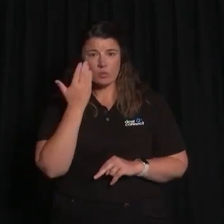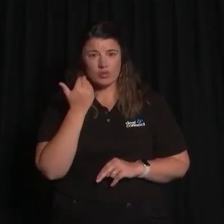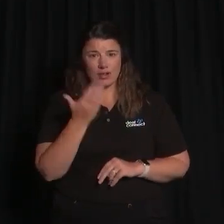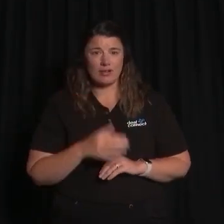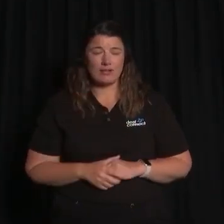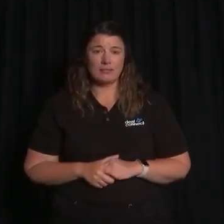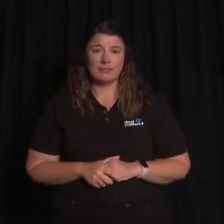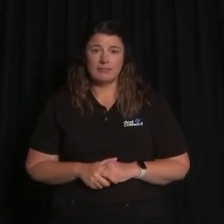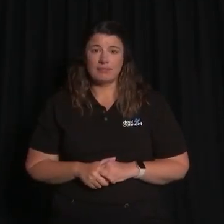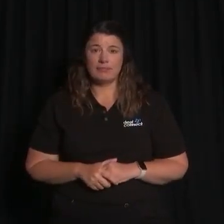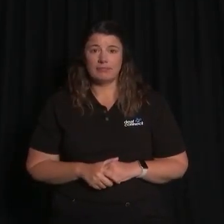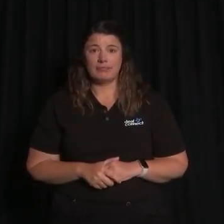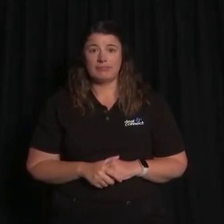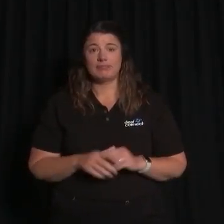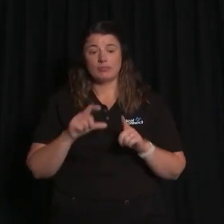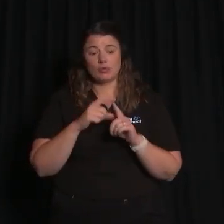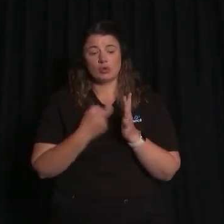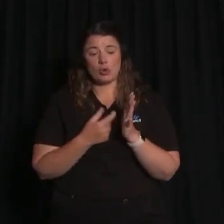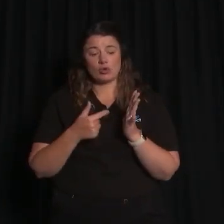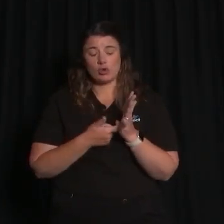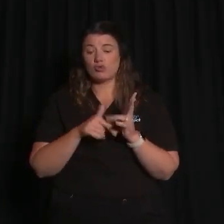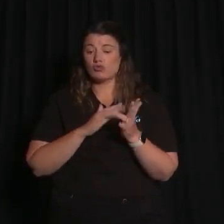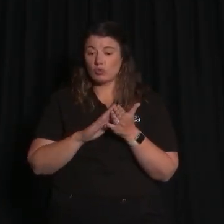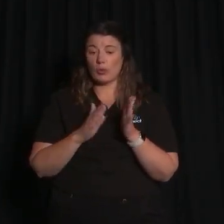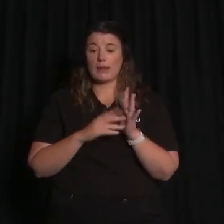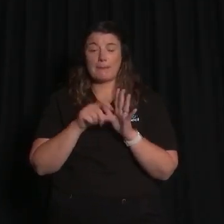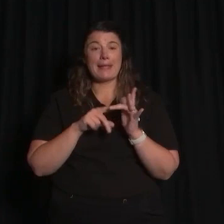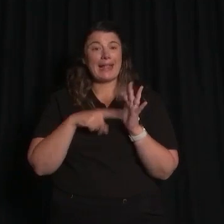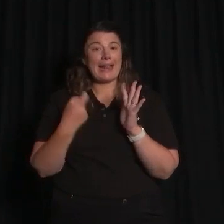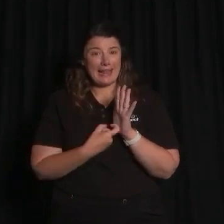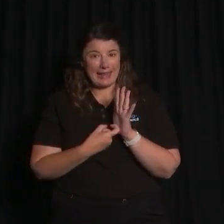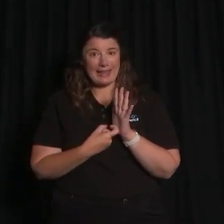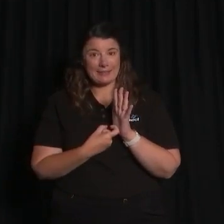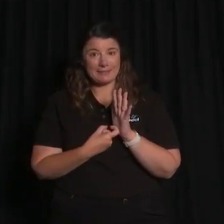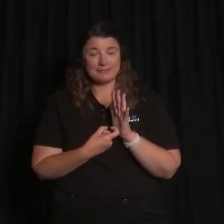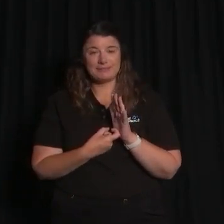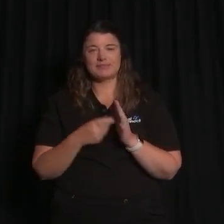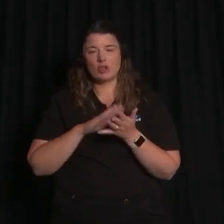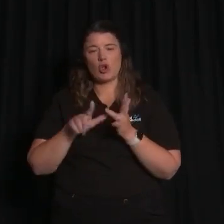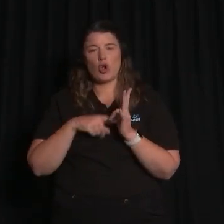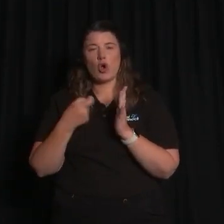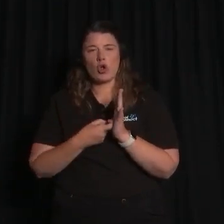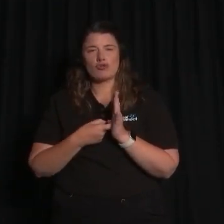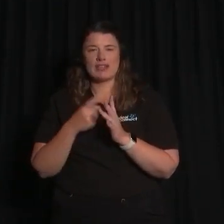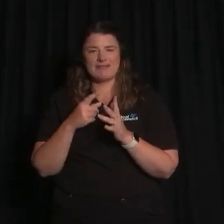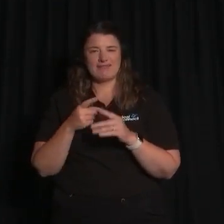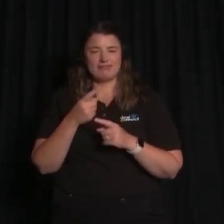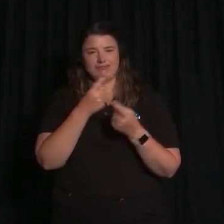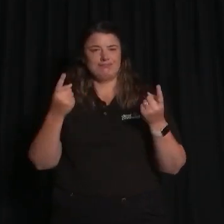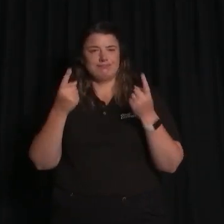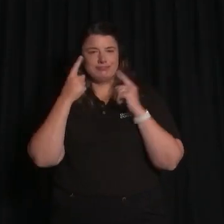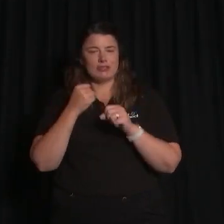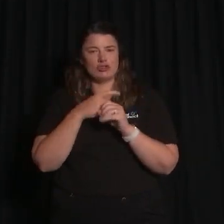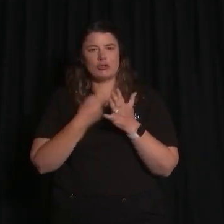I'm really proud to introduce Dr. Ruth McNair, AM, Honorary Associate Professor, Department of General Practice